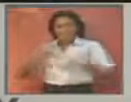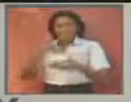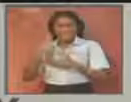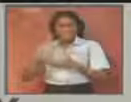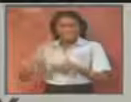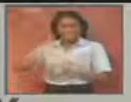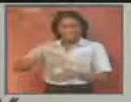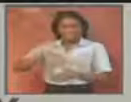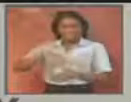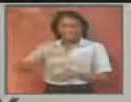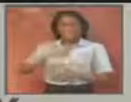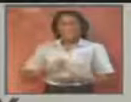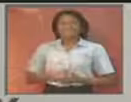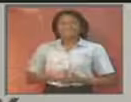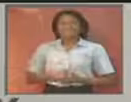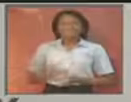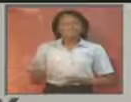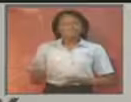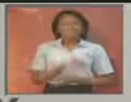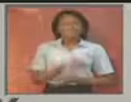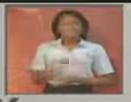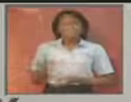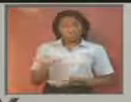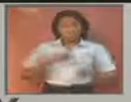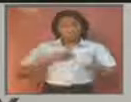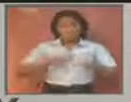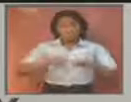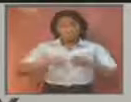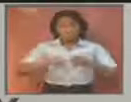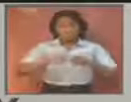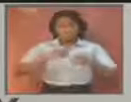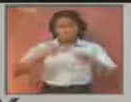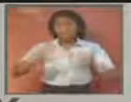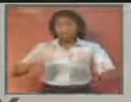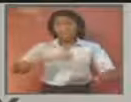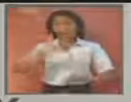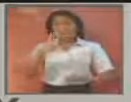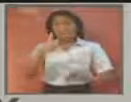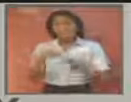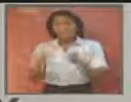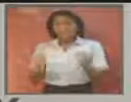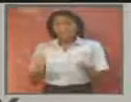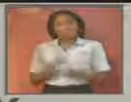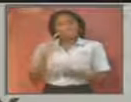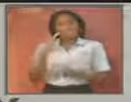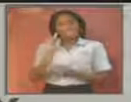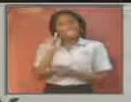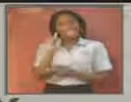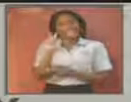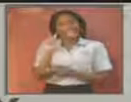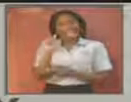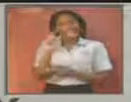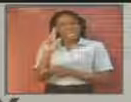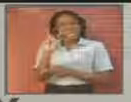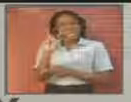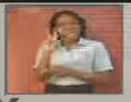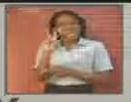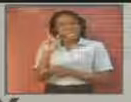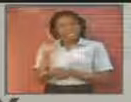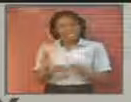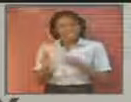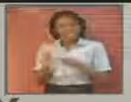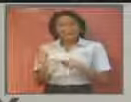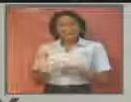have also managed the mass vaccination site at the Racket Center in Tacarigua on behalf of the Ministry of